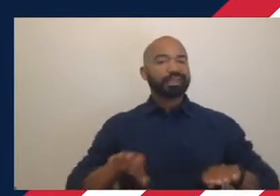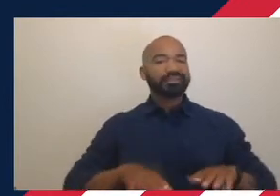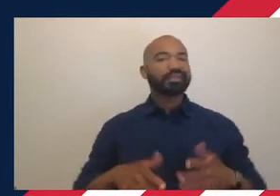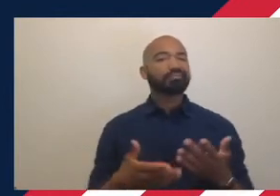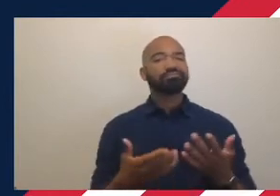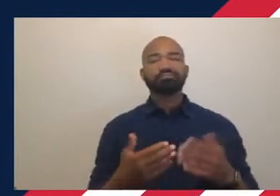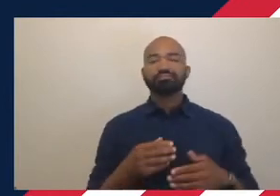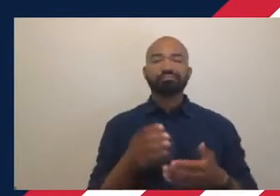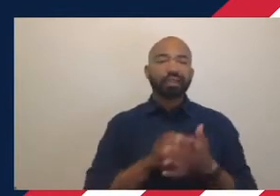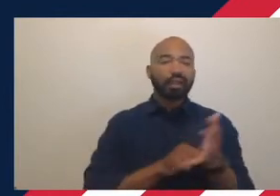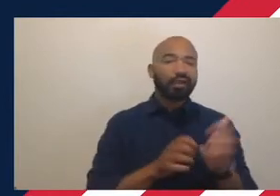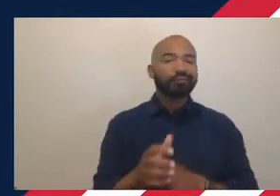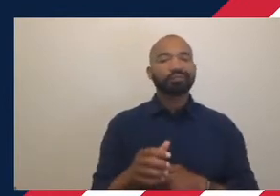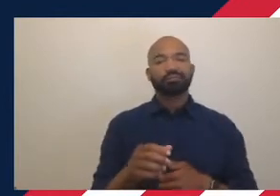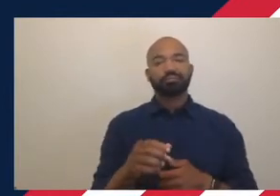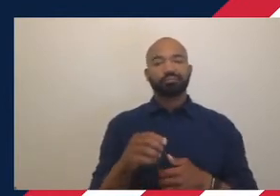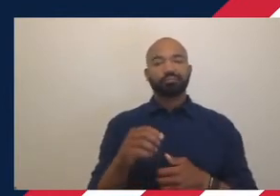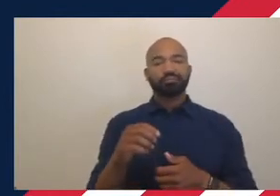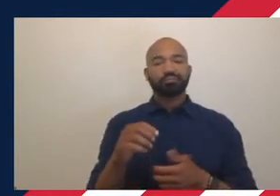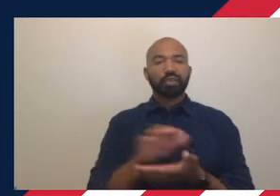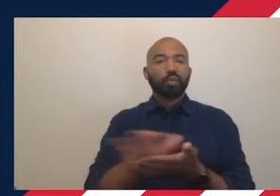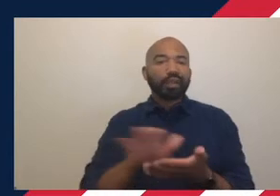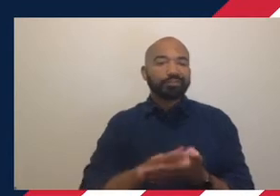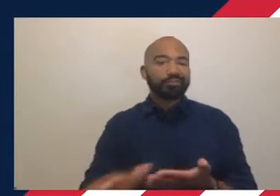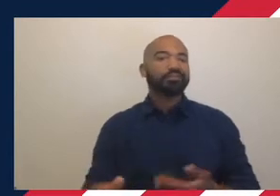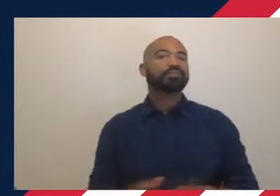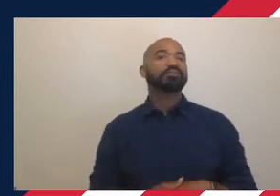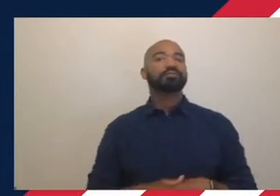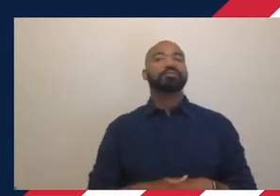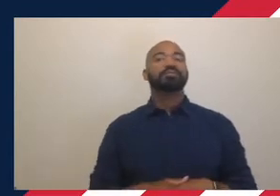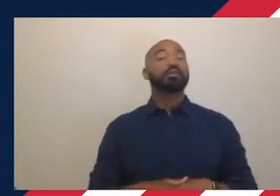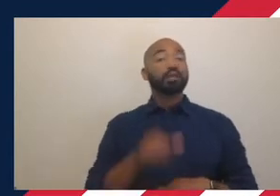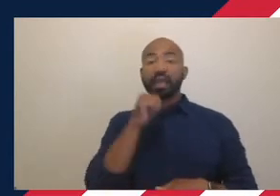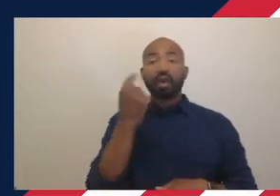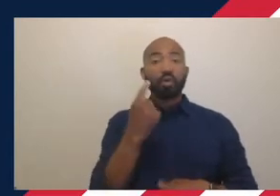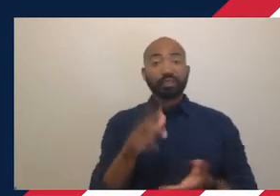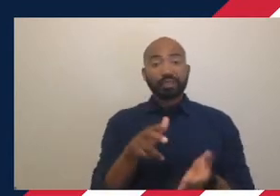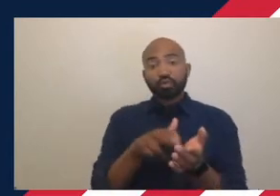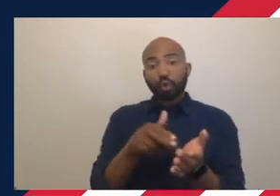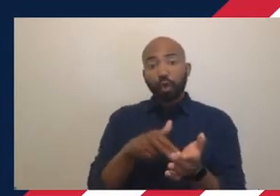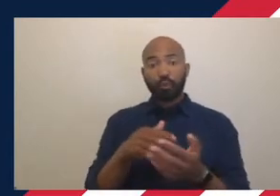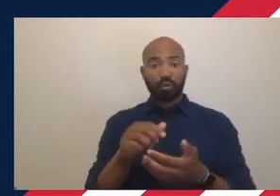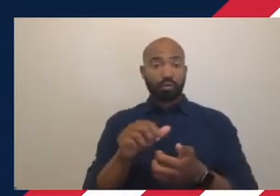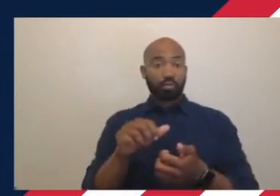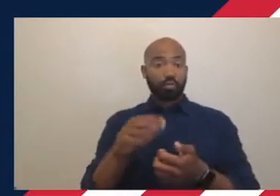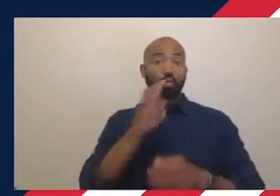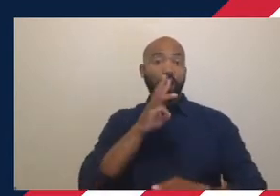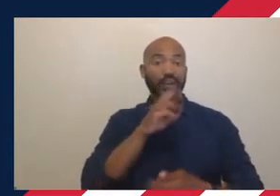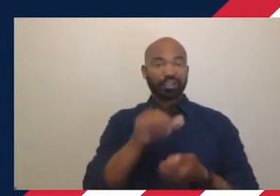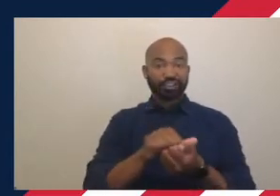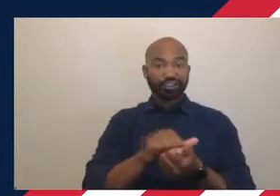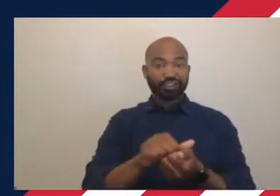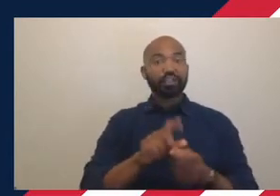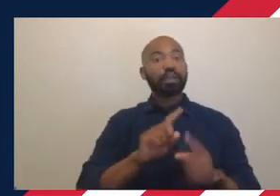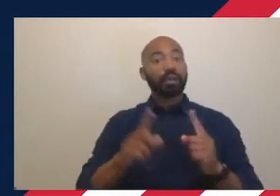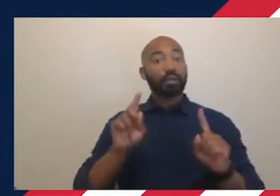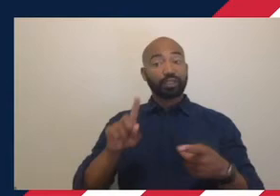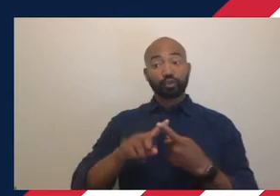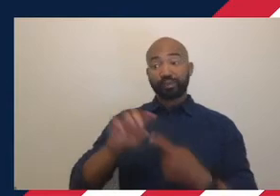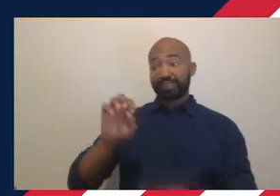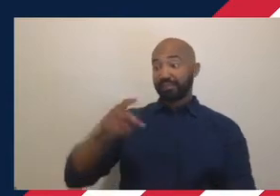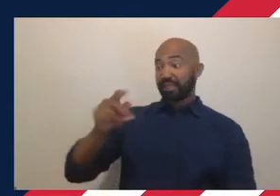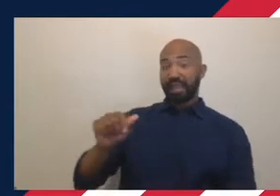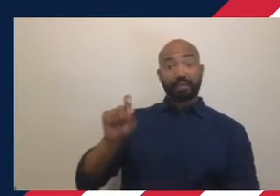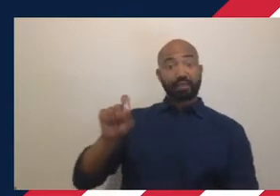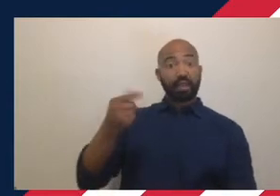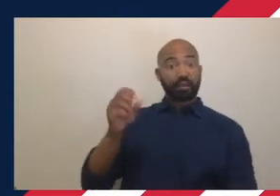not doing what's just soap and water. We're using high quality, hospital grade. I go to the EPA.gov website to make